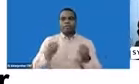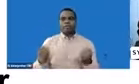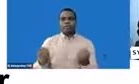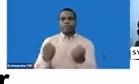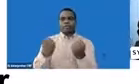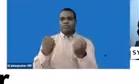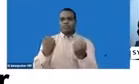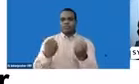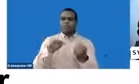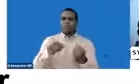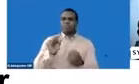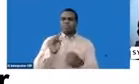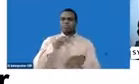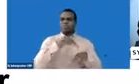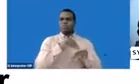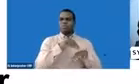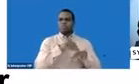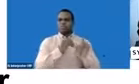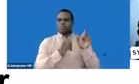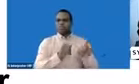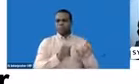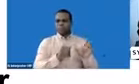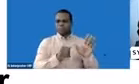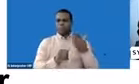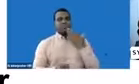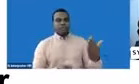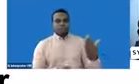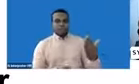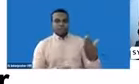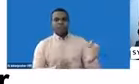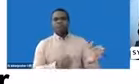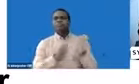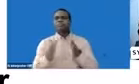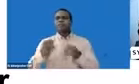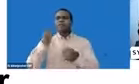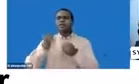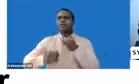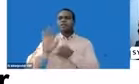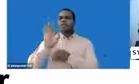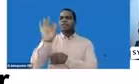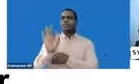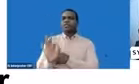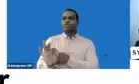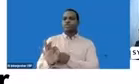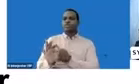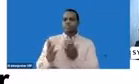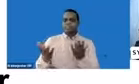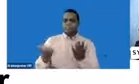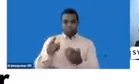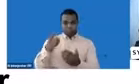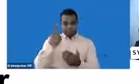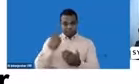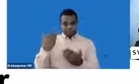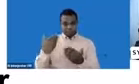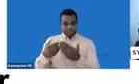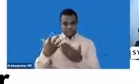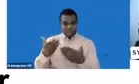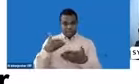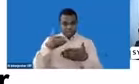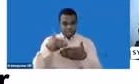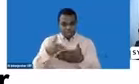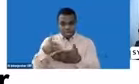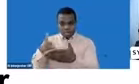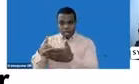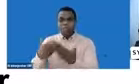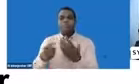on voluntary feedback from end users? Is an approach comparable to user testing platforms discussed to compensate users